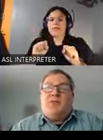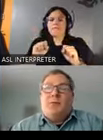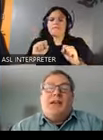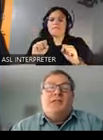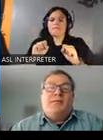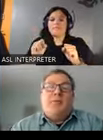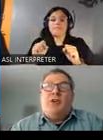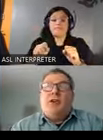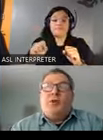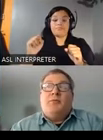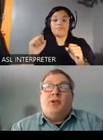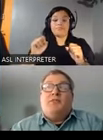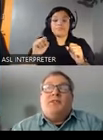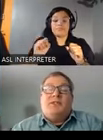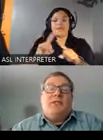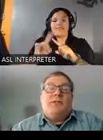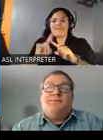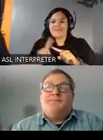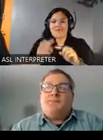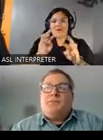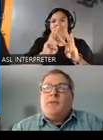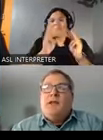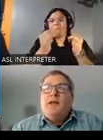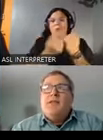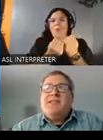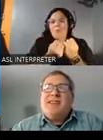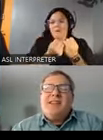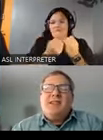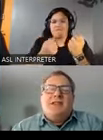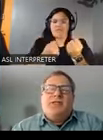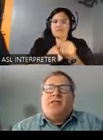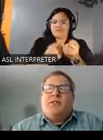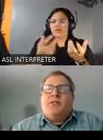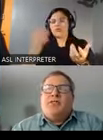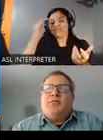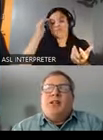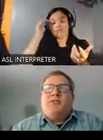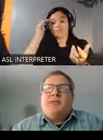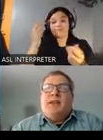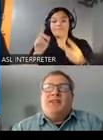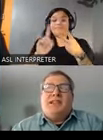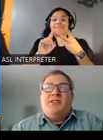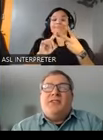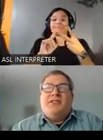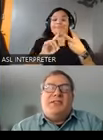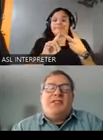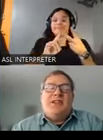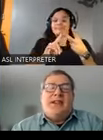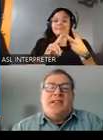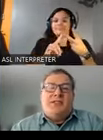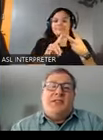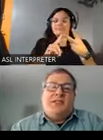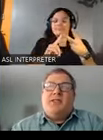Mobilize platform and this webinar are both parts of this effort. The second is the construction of metrics-based energy